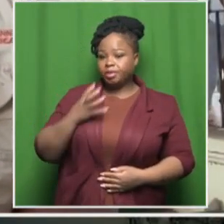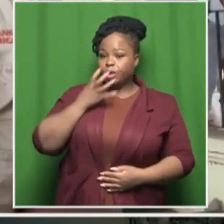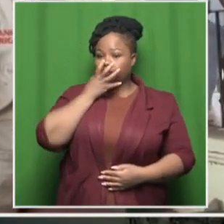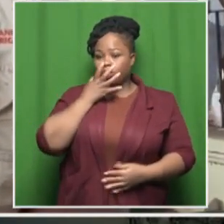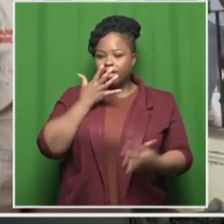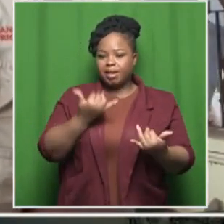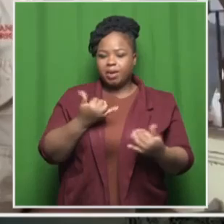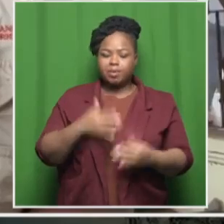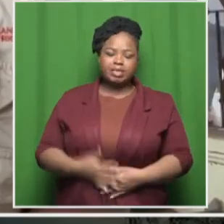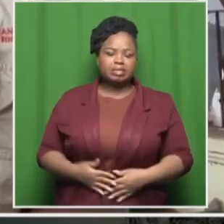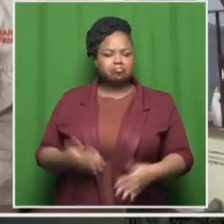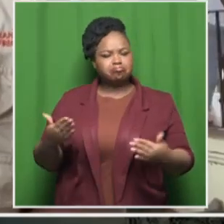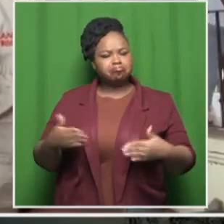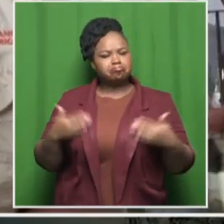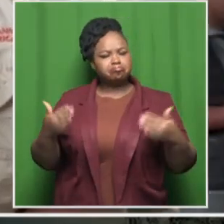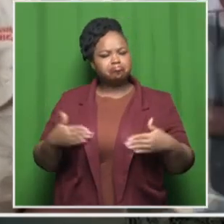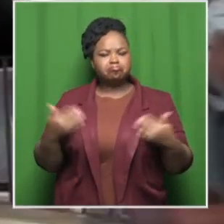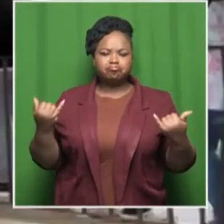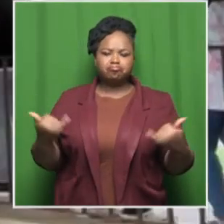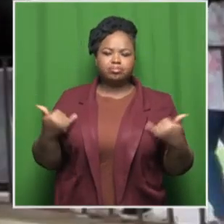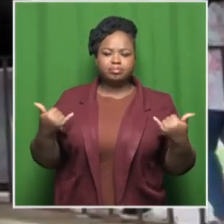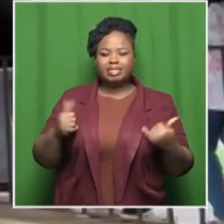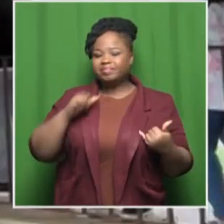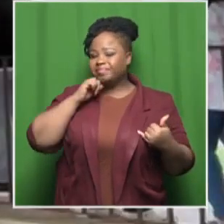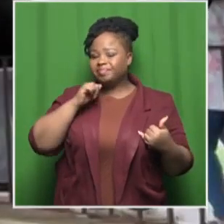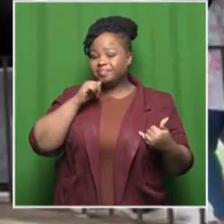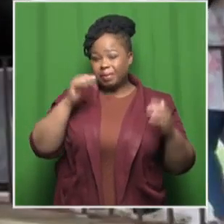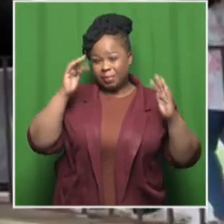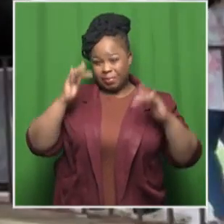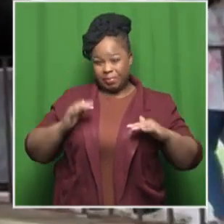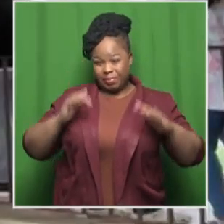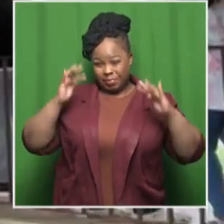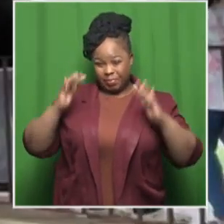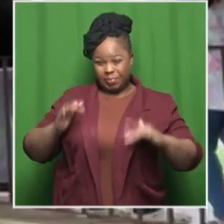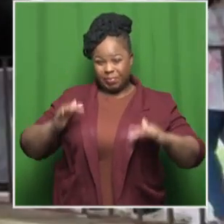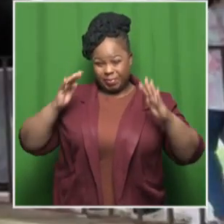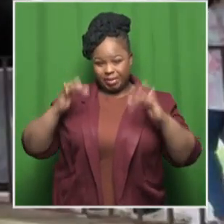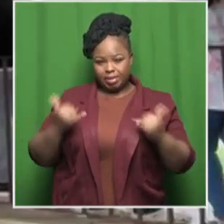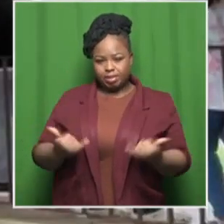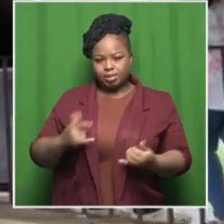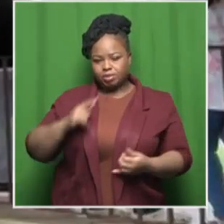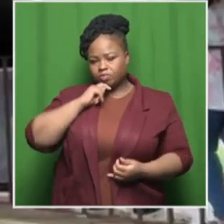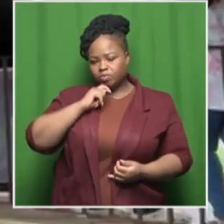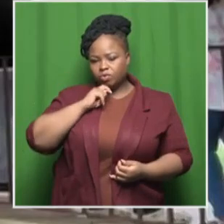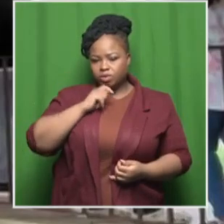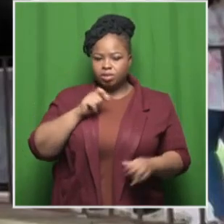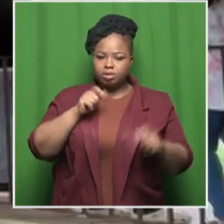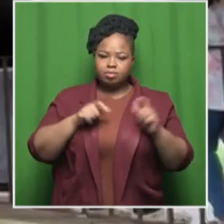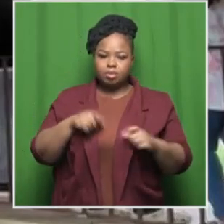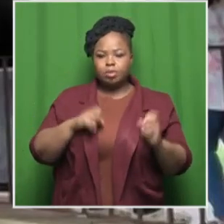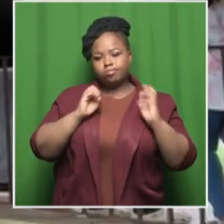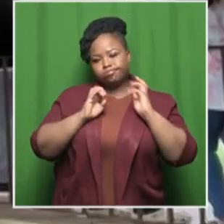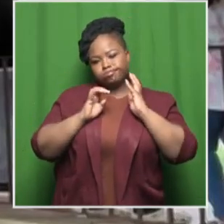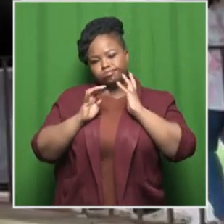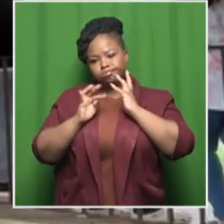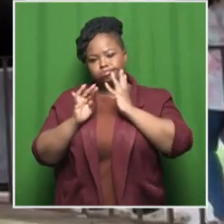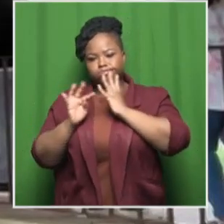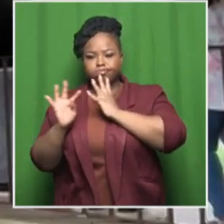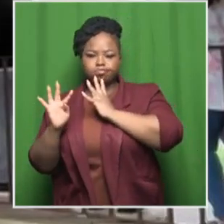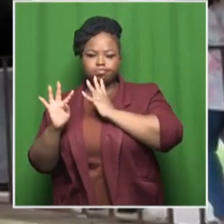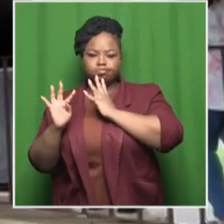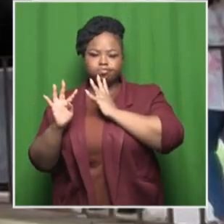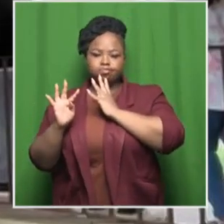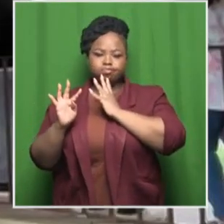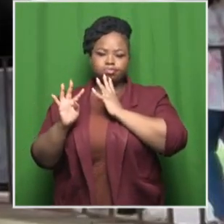jovial, Sakina, under the rainy Maputo this morning, where people have begun lining up for long